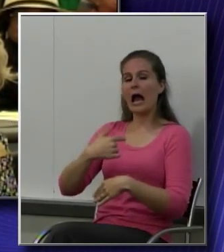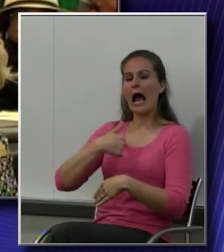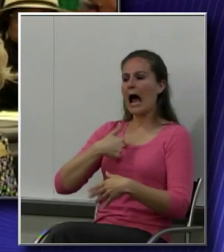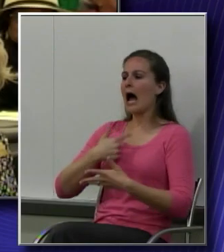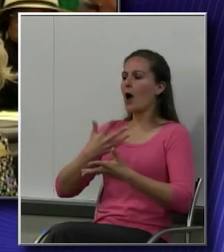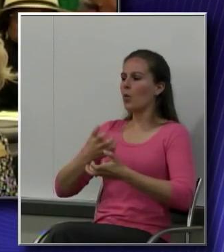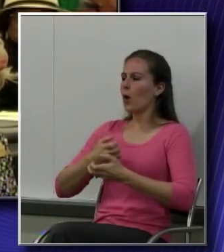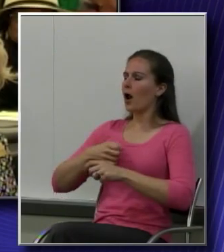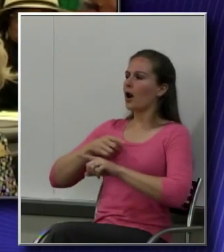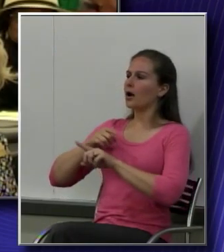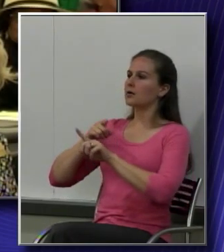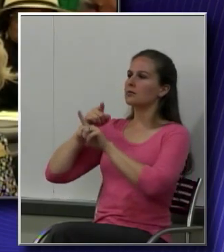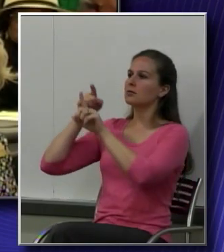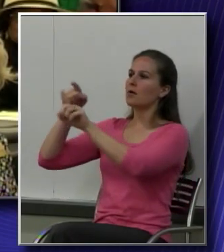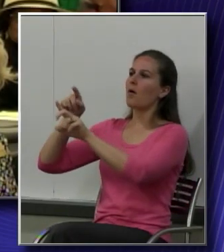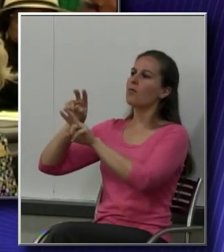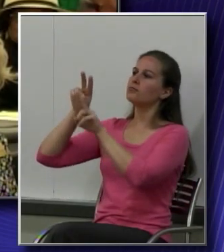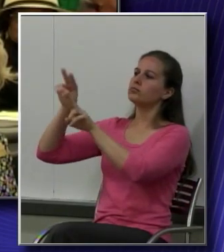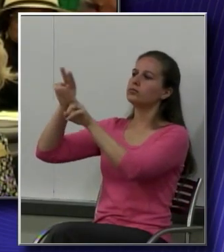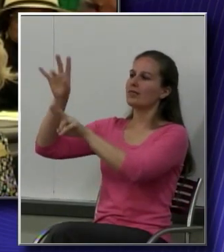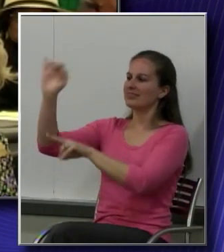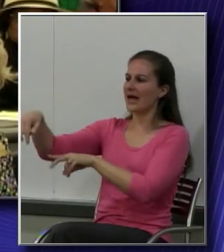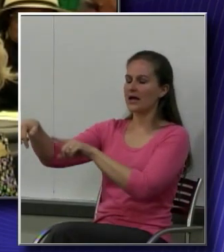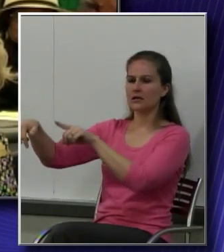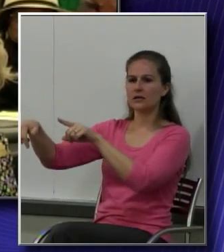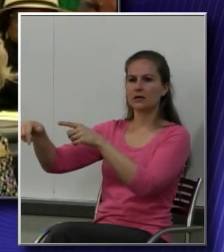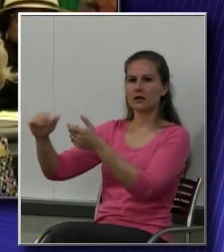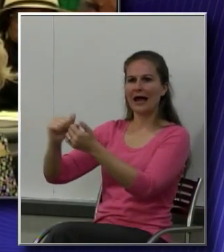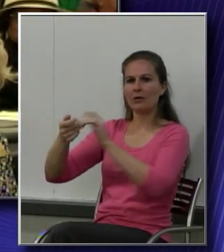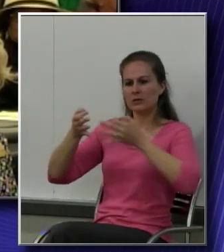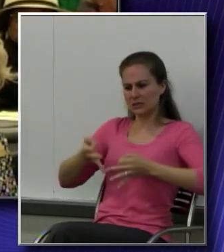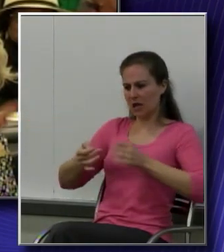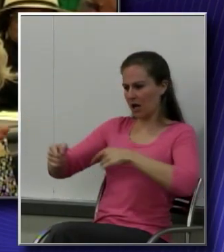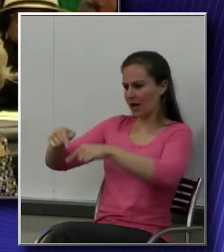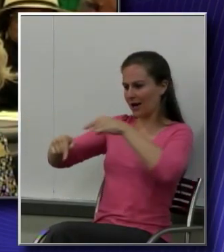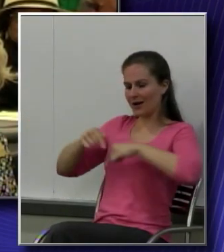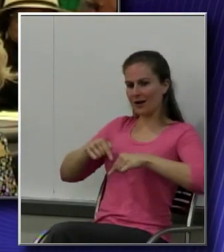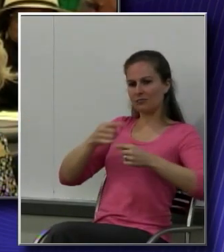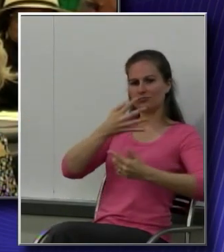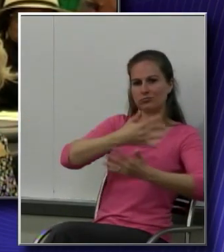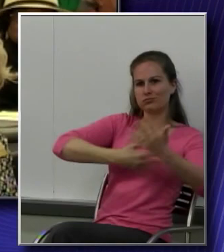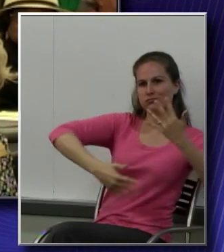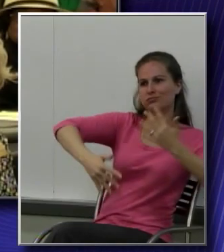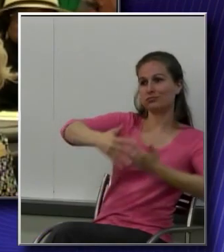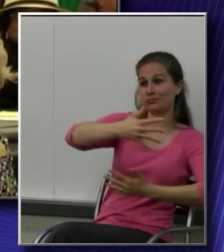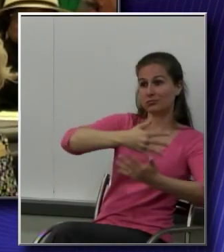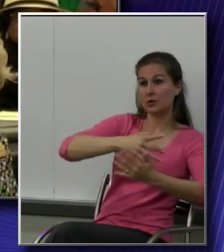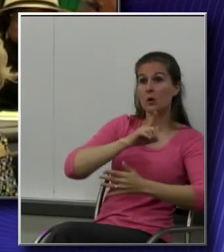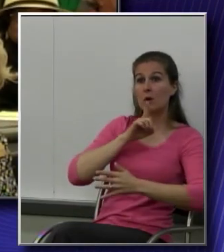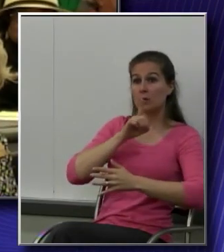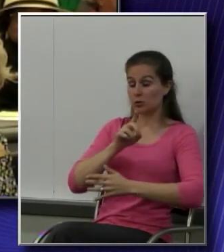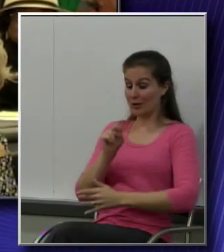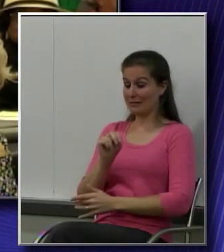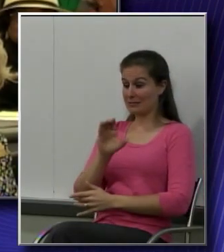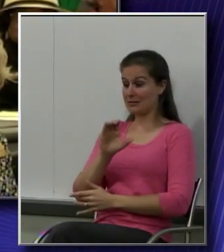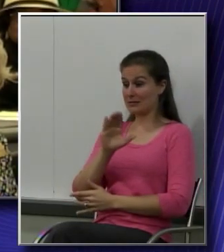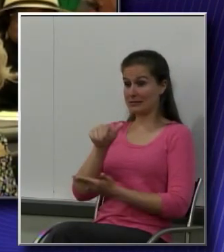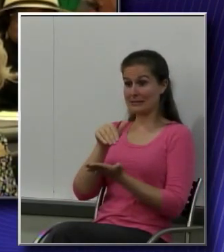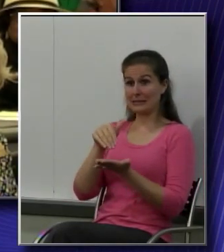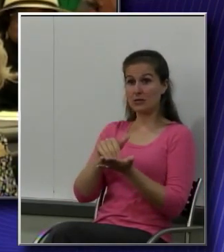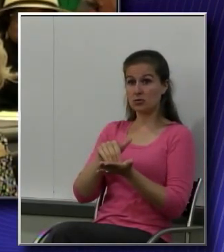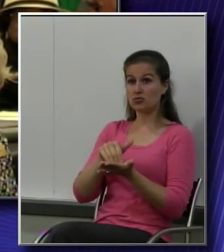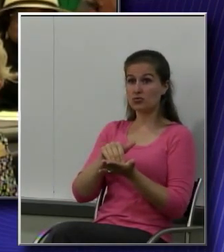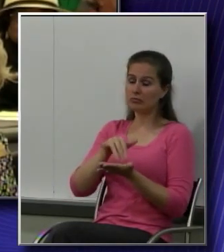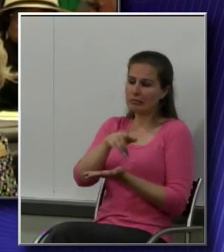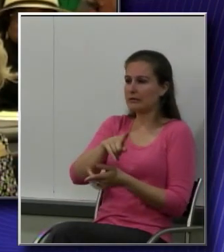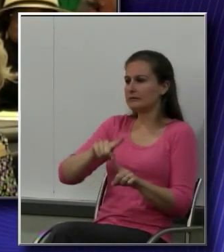that's what we're creating leaders. So although NC Central is very different from UNC,